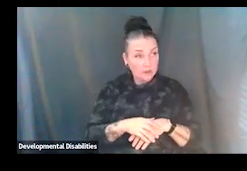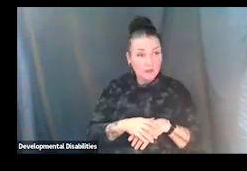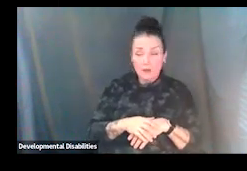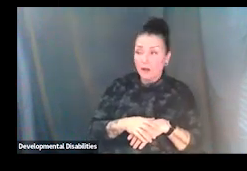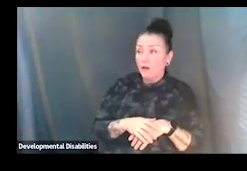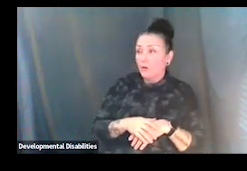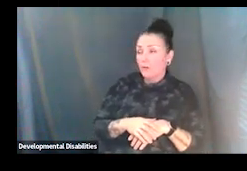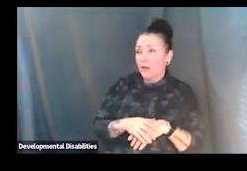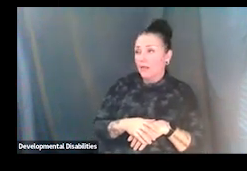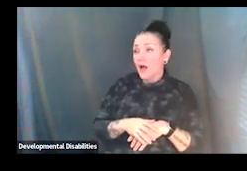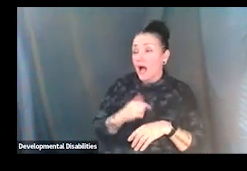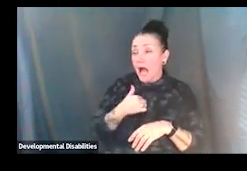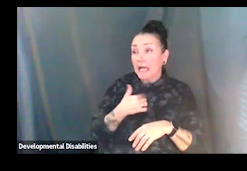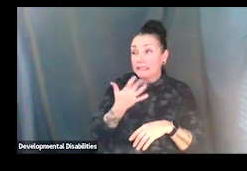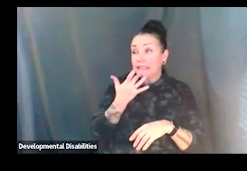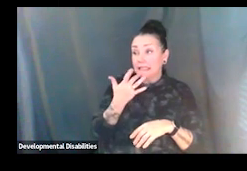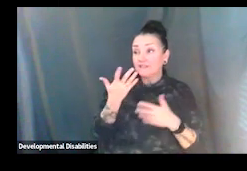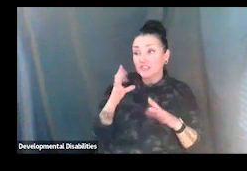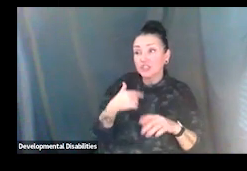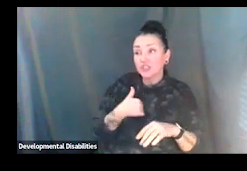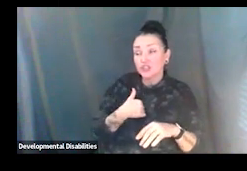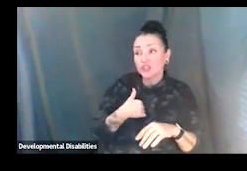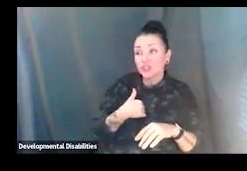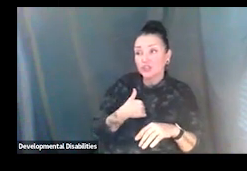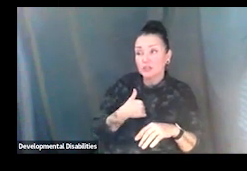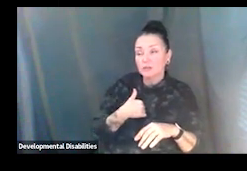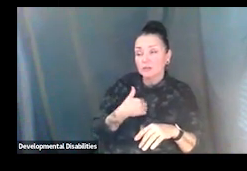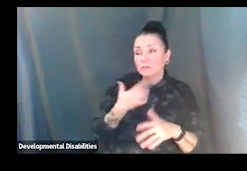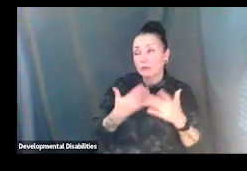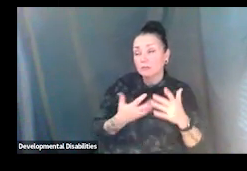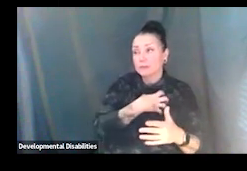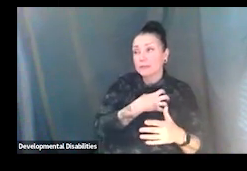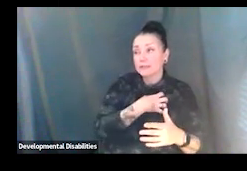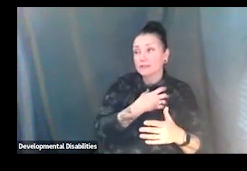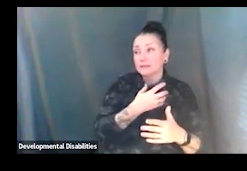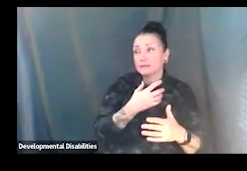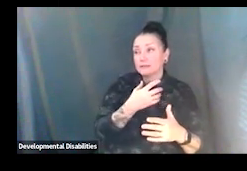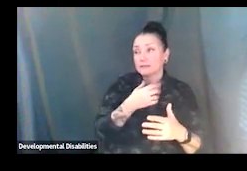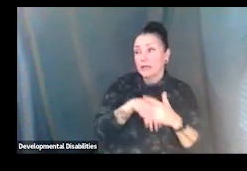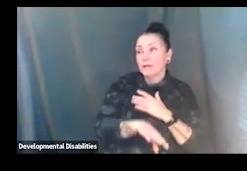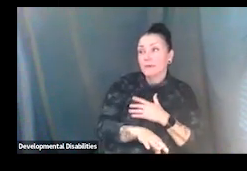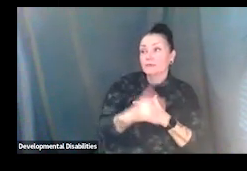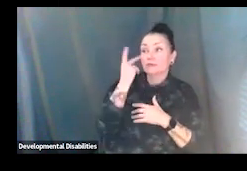don't know why, but it was just horrifically bad. Okay.